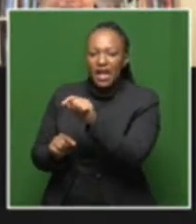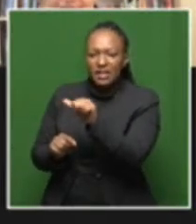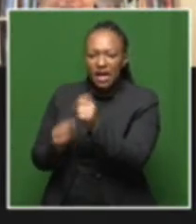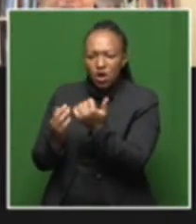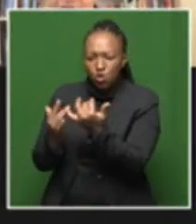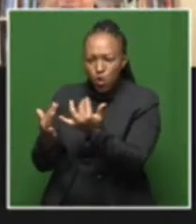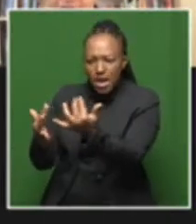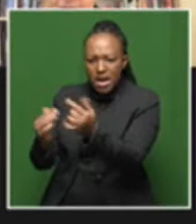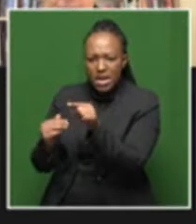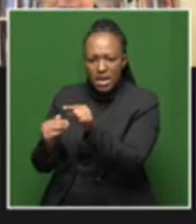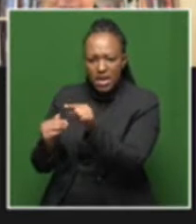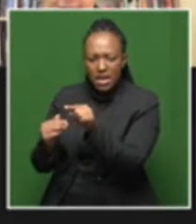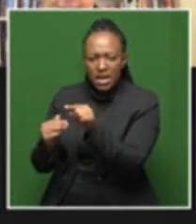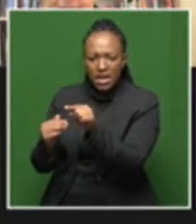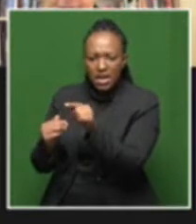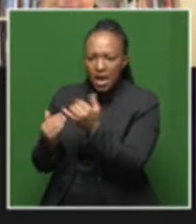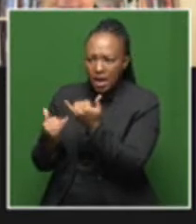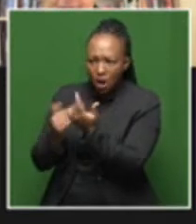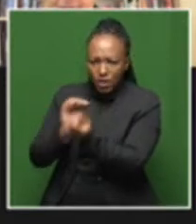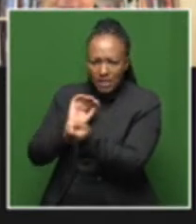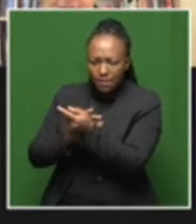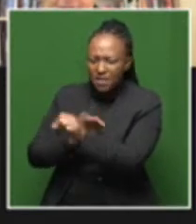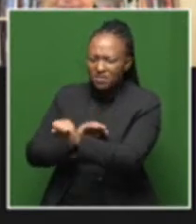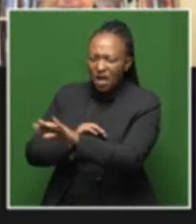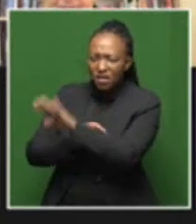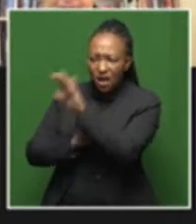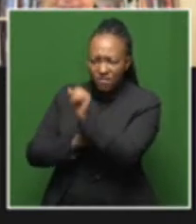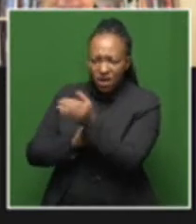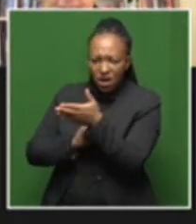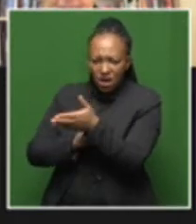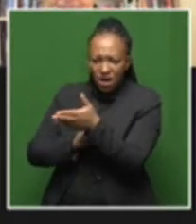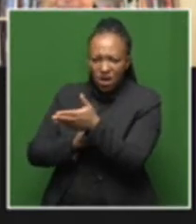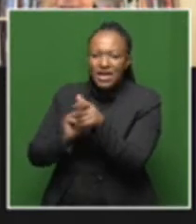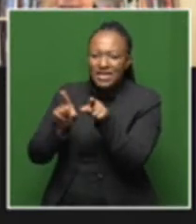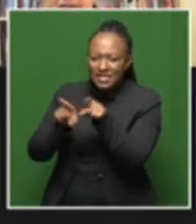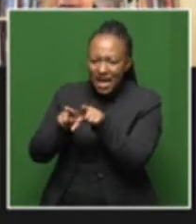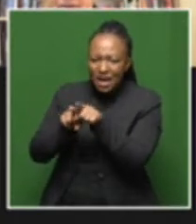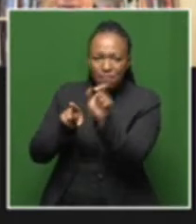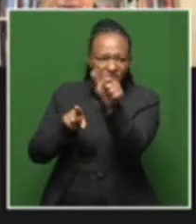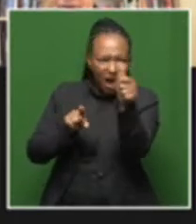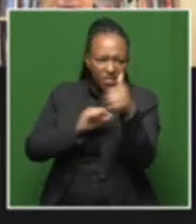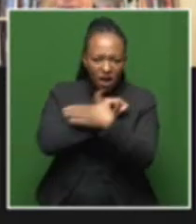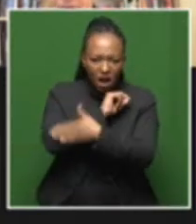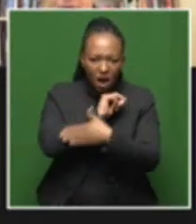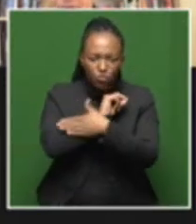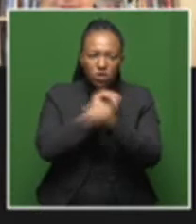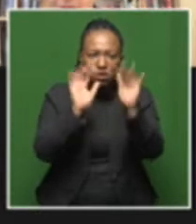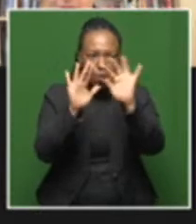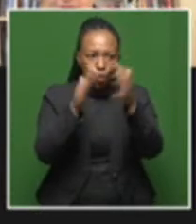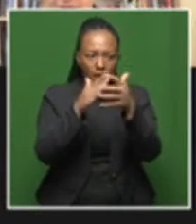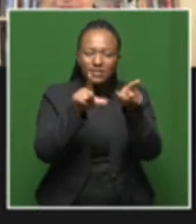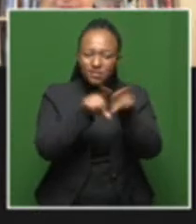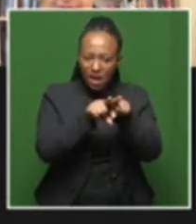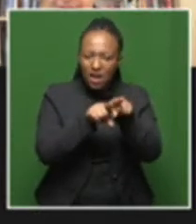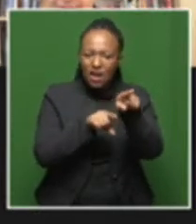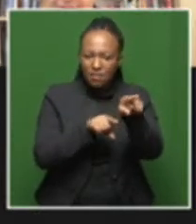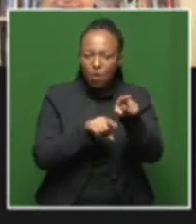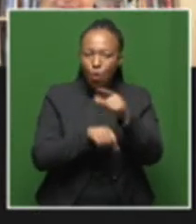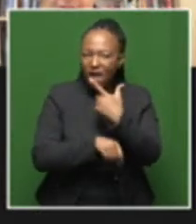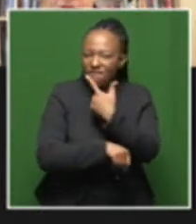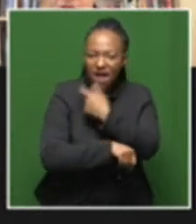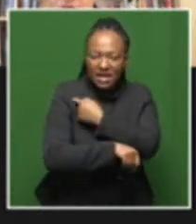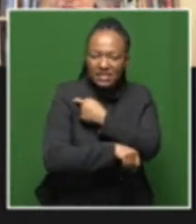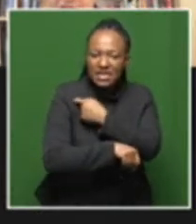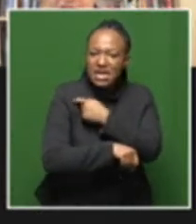green. Unfortunately, what's happening in South Africa is happening in many countries around the world with low coverage